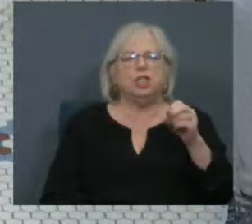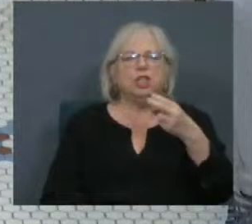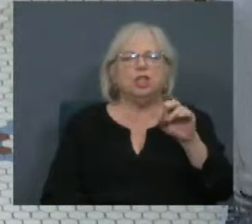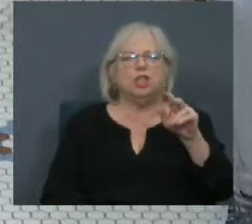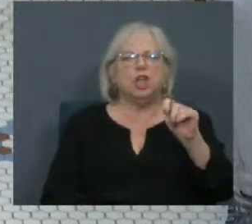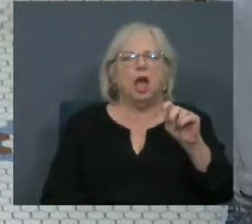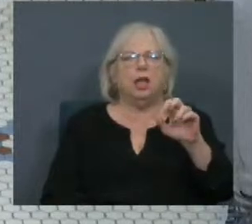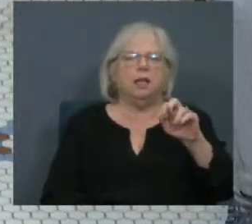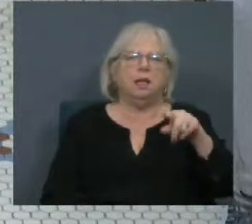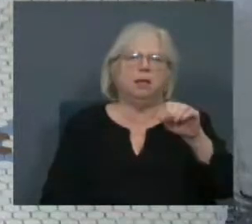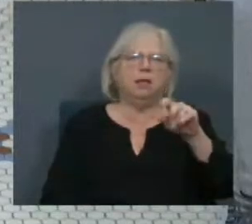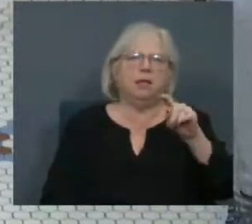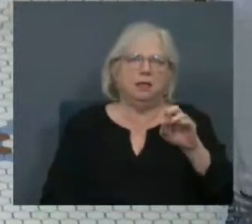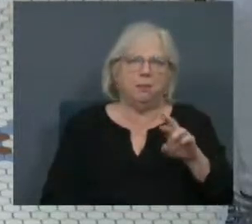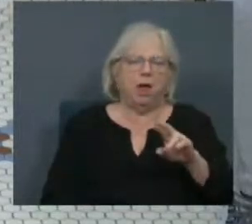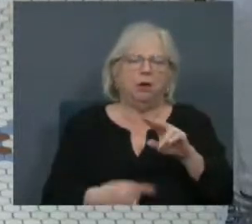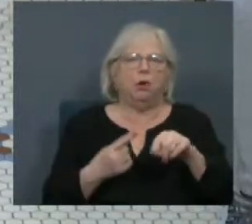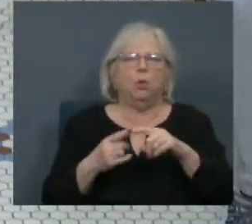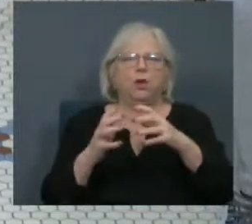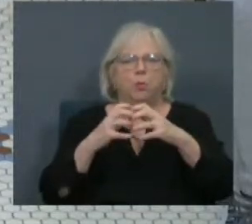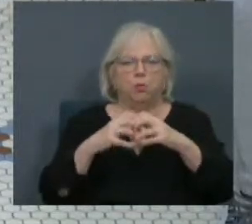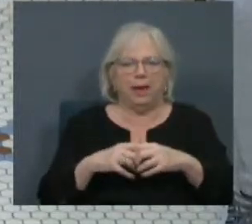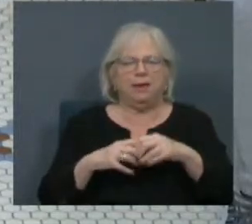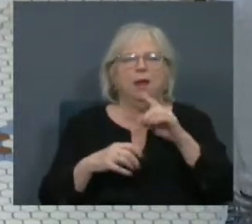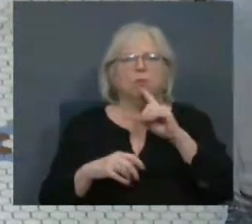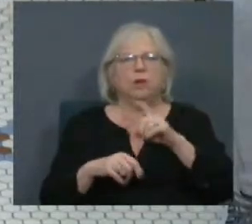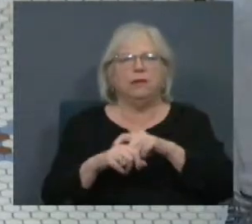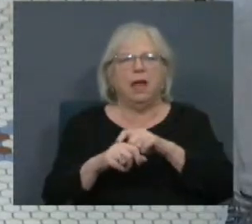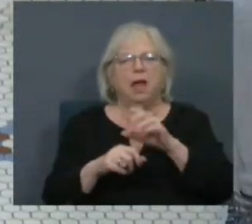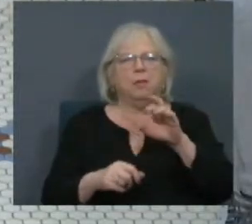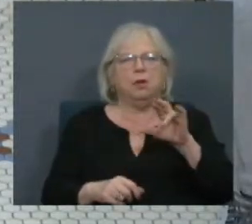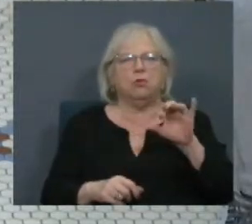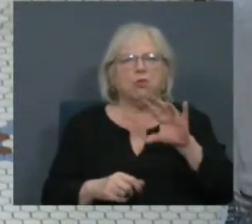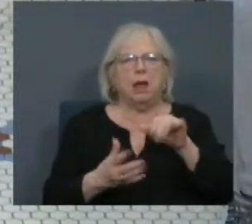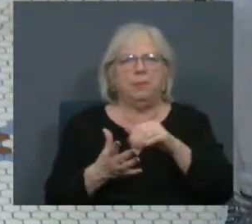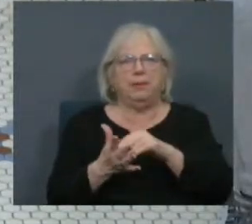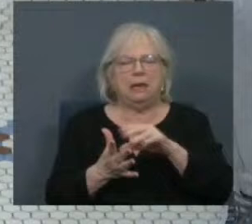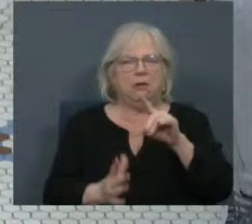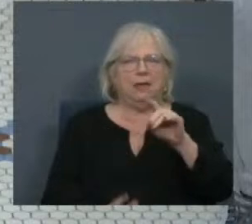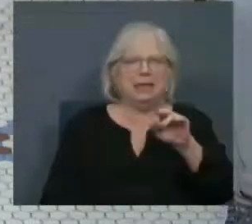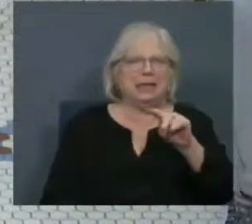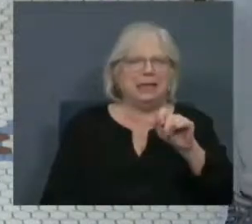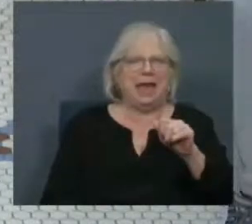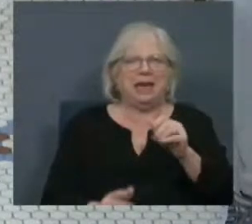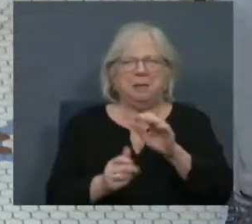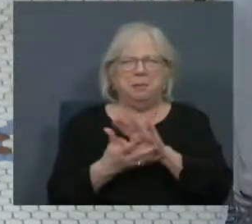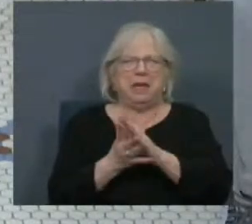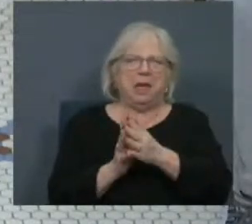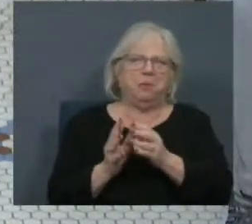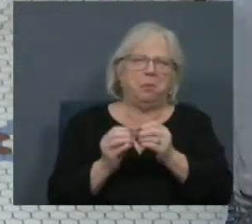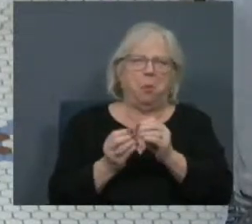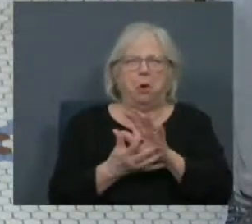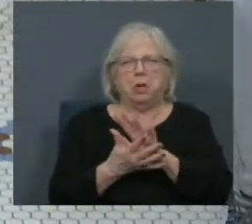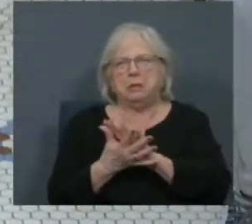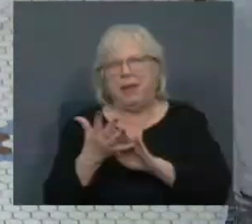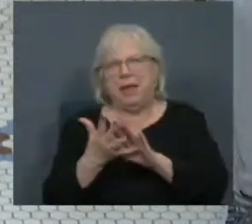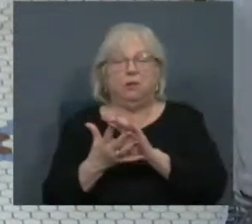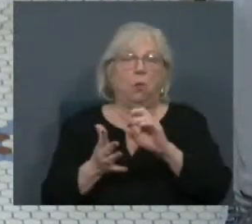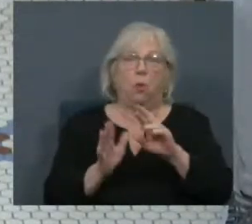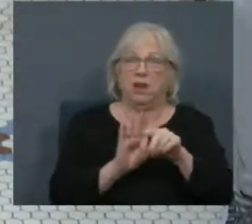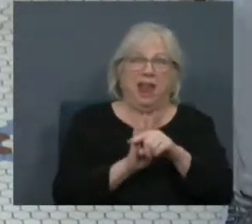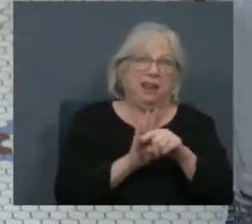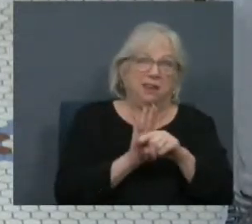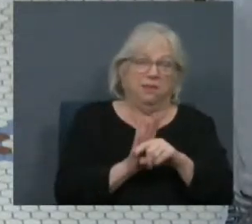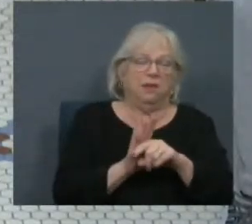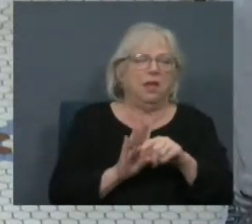break down the different components of Real-Time Crime Centers, the data becomes more mixed, more negative even. There